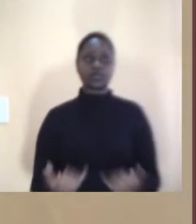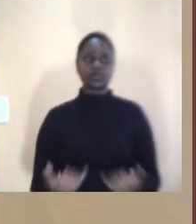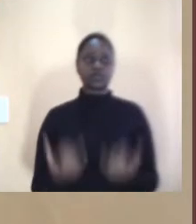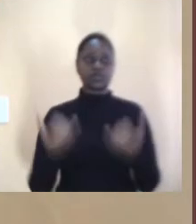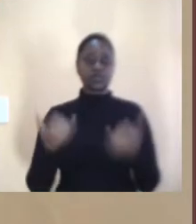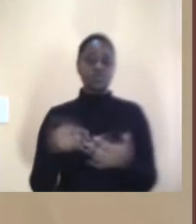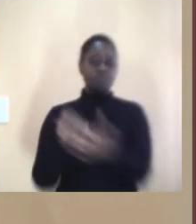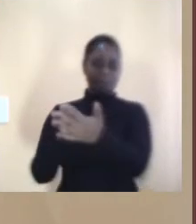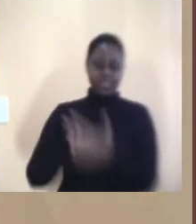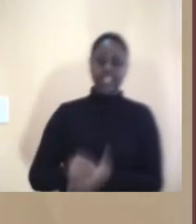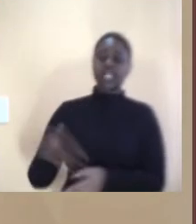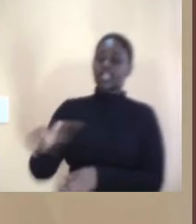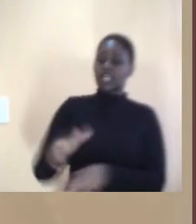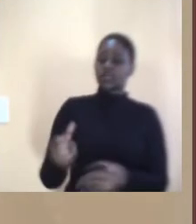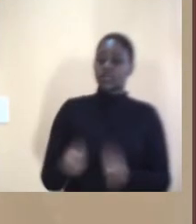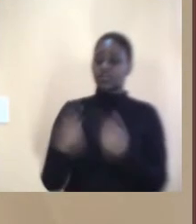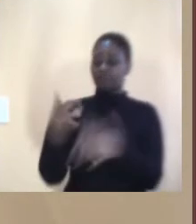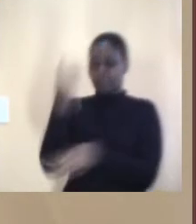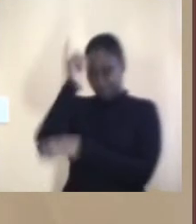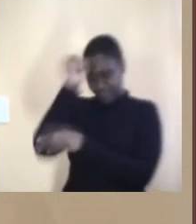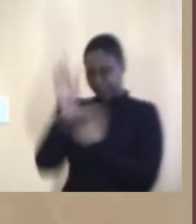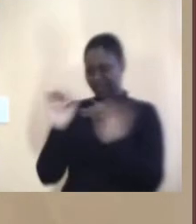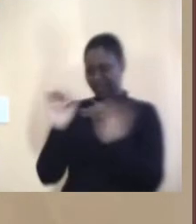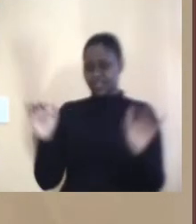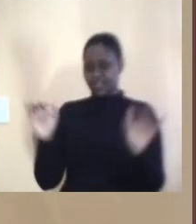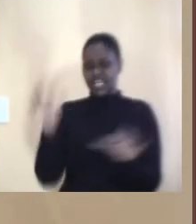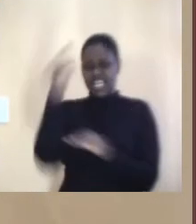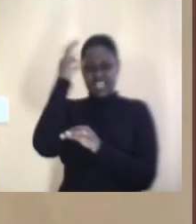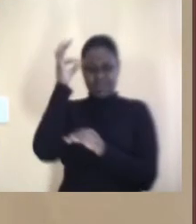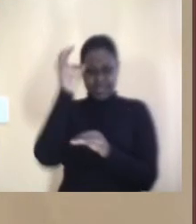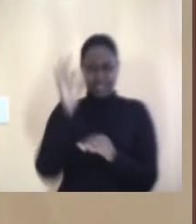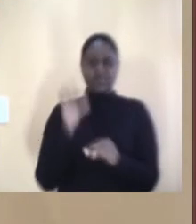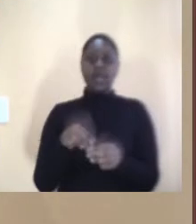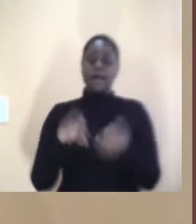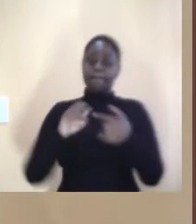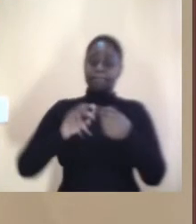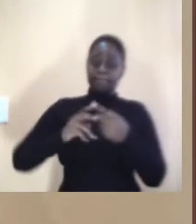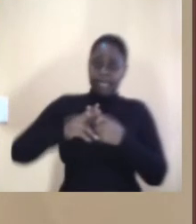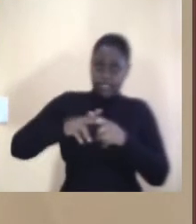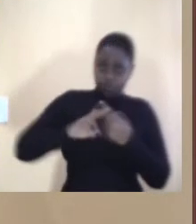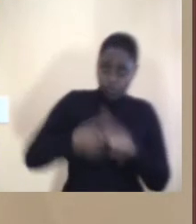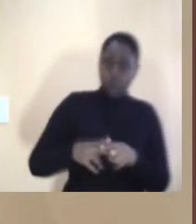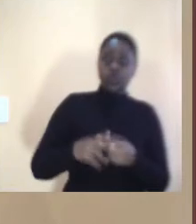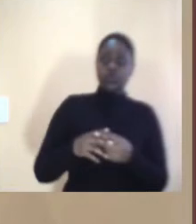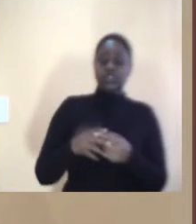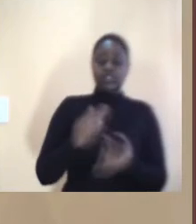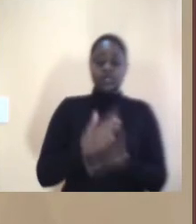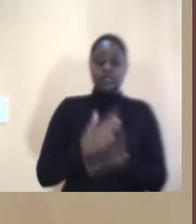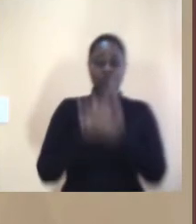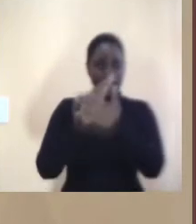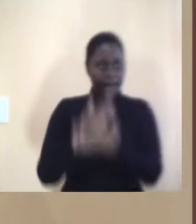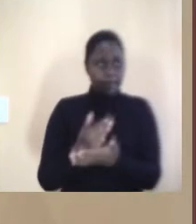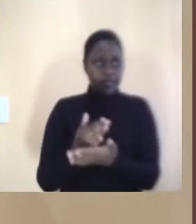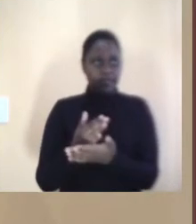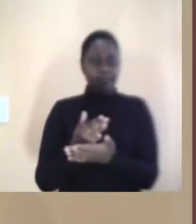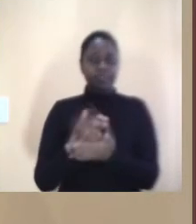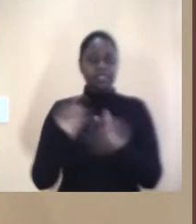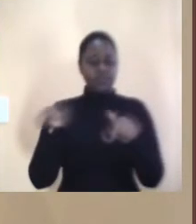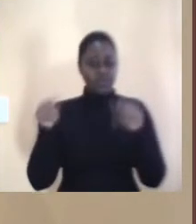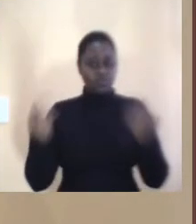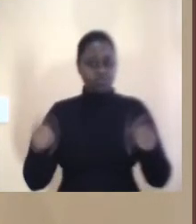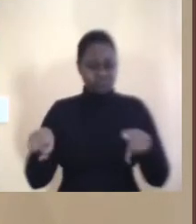ubuyisa umhlaba ubuyisela kubantu, u-government kuyoba yilona tools eliyofanele ikwazi ukulekelela. Kuyofanele